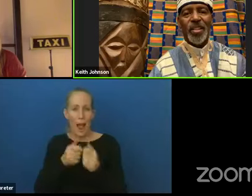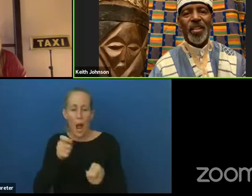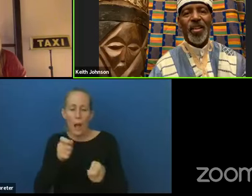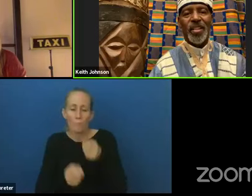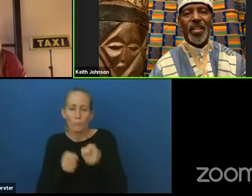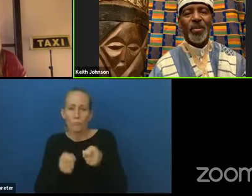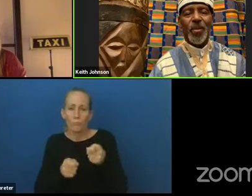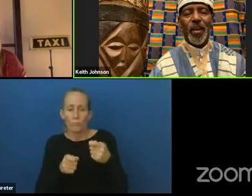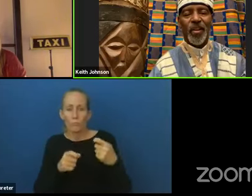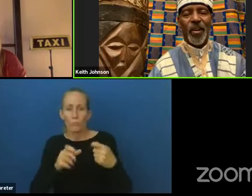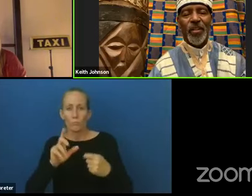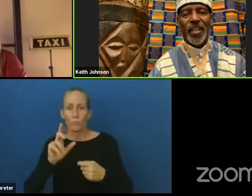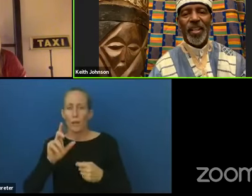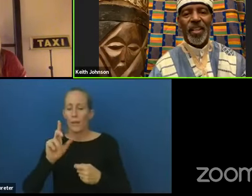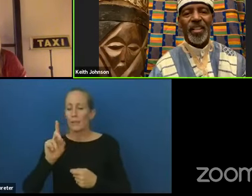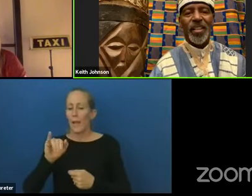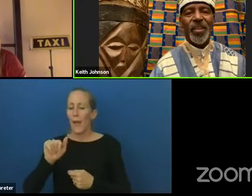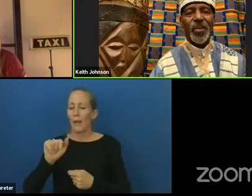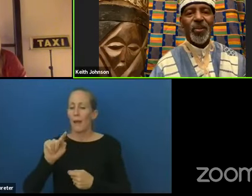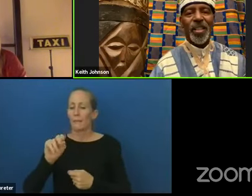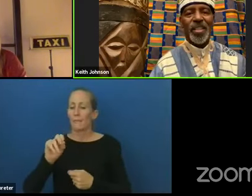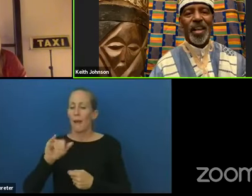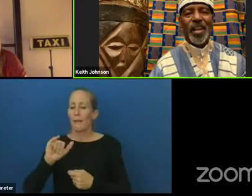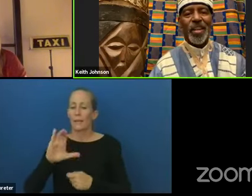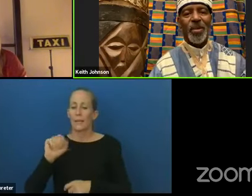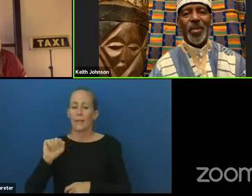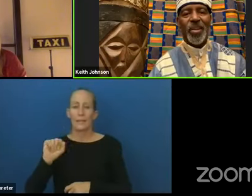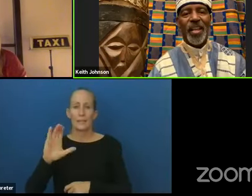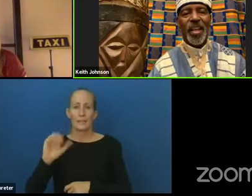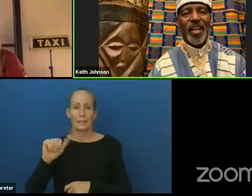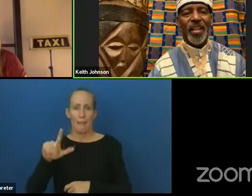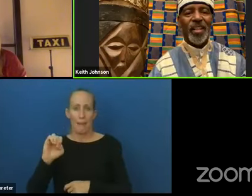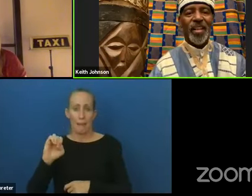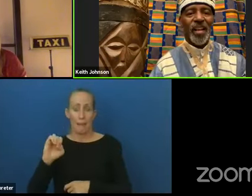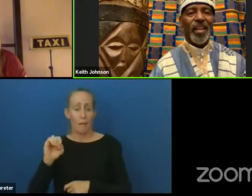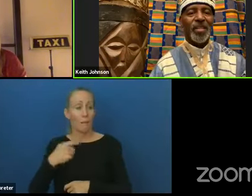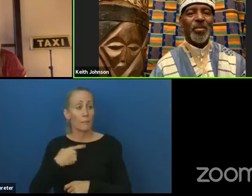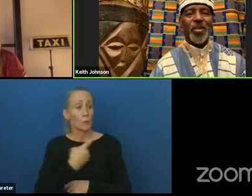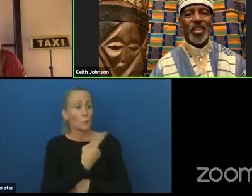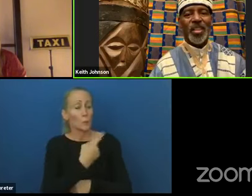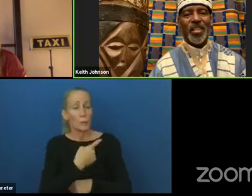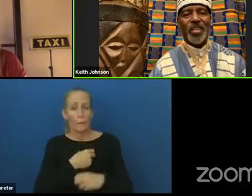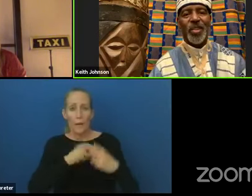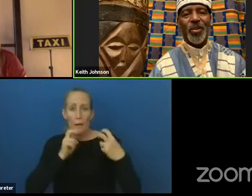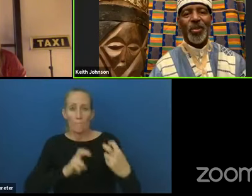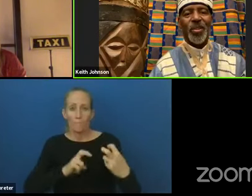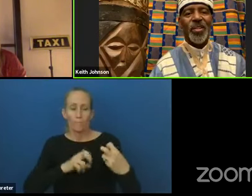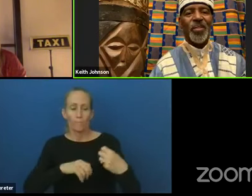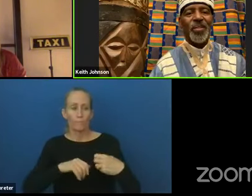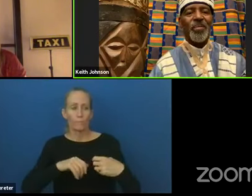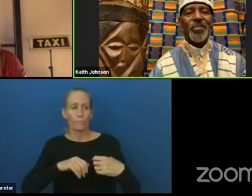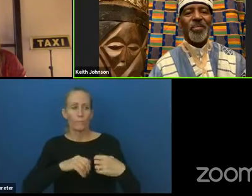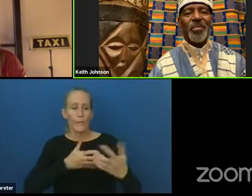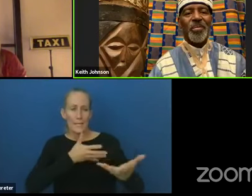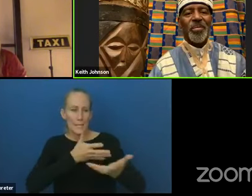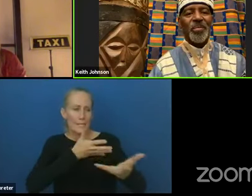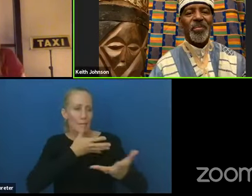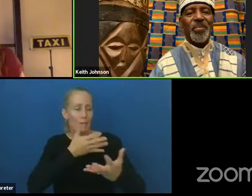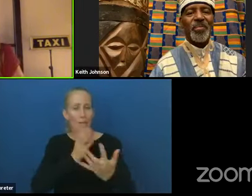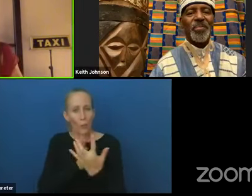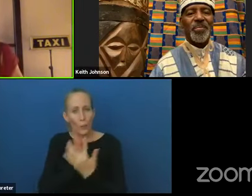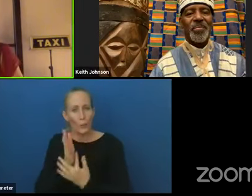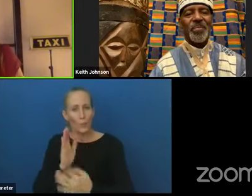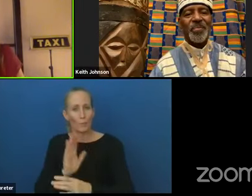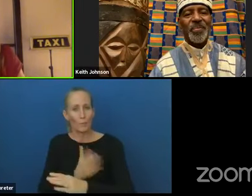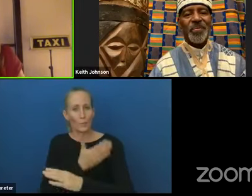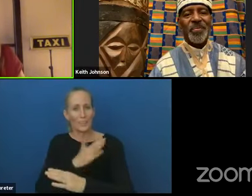ate croissants and brought coffee and we sat and communicated as musicians do. That's